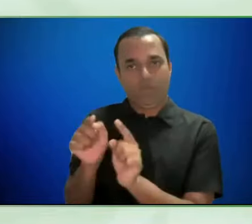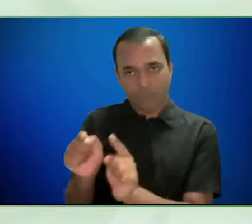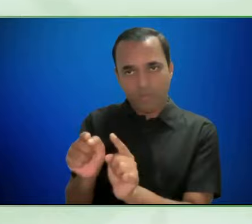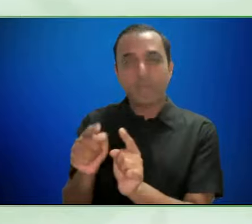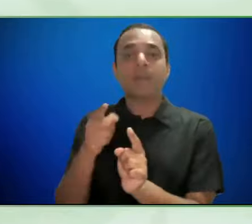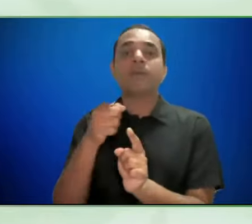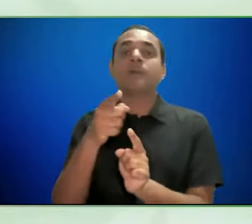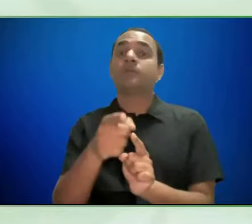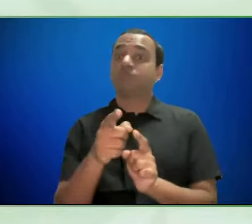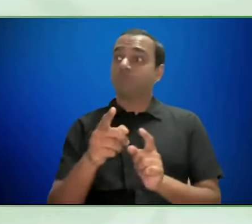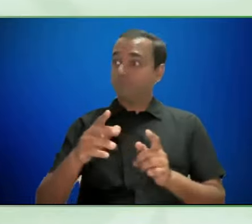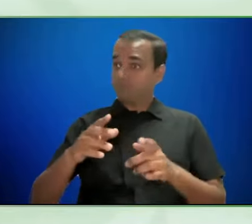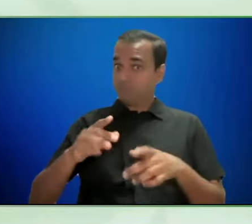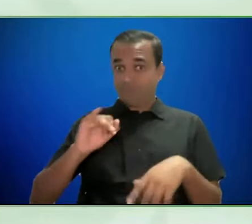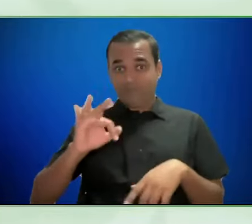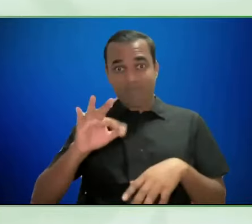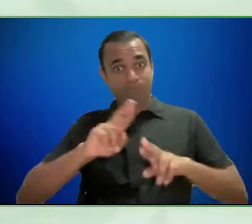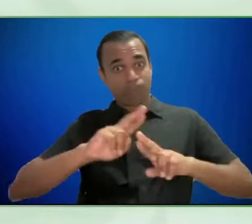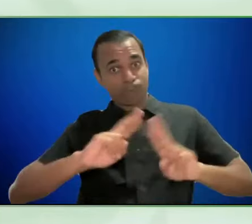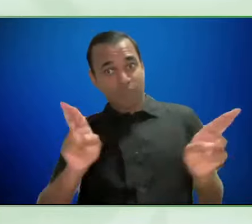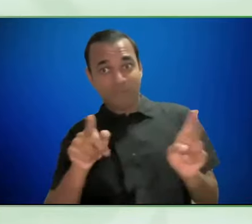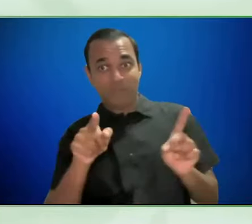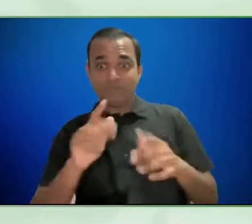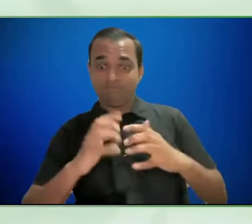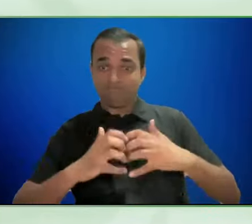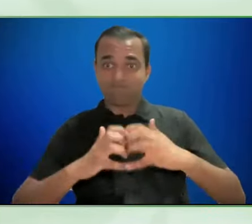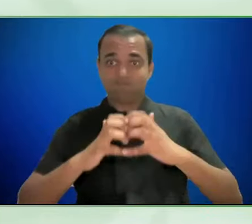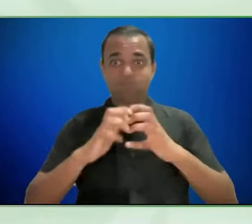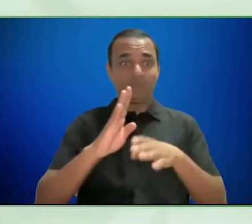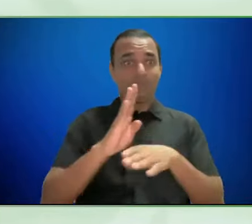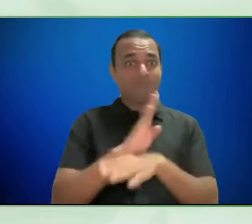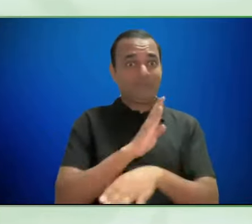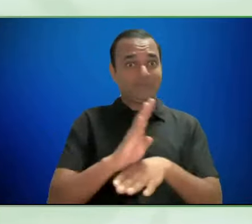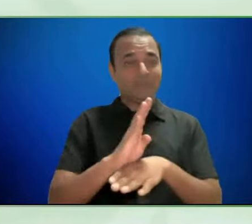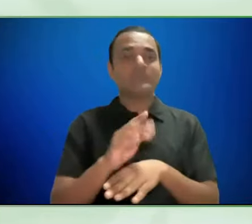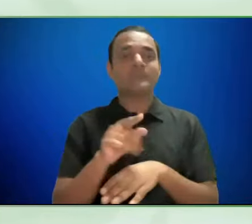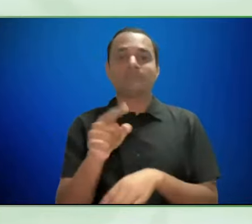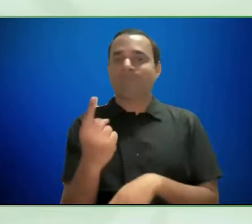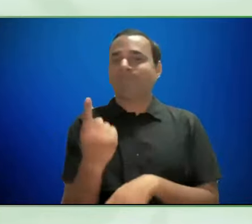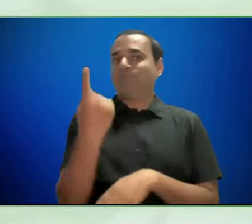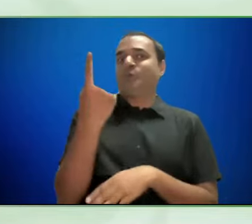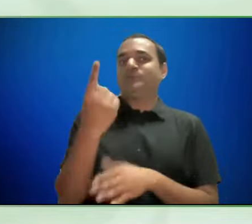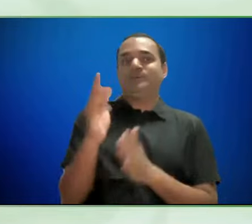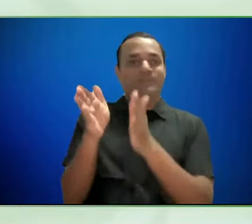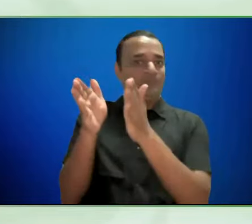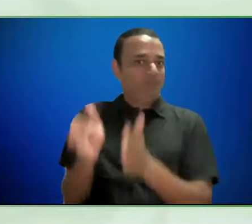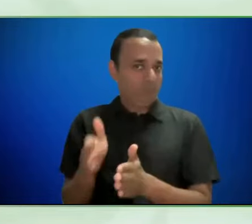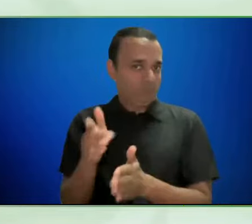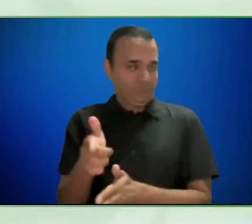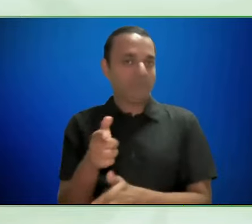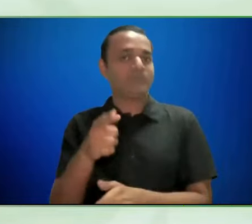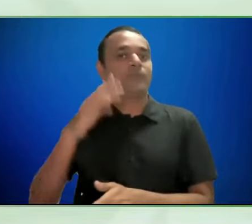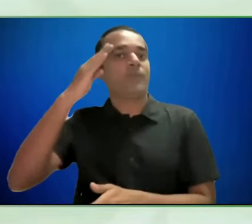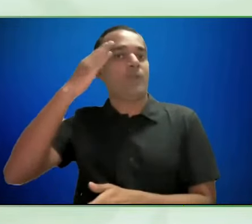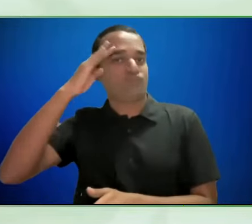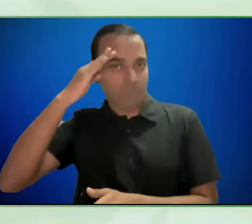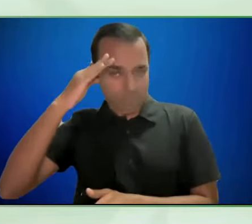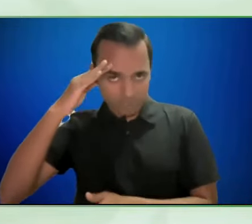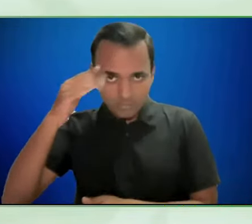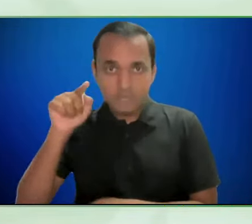great life? So yes. So you made a smart hiring choice for your support person. I did.